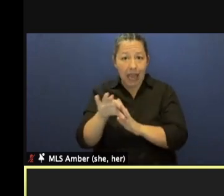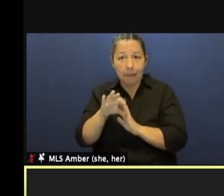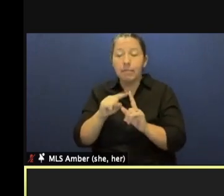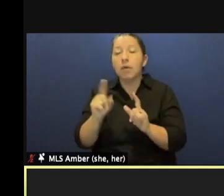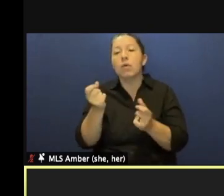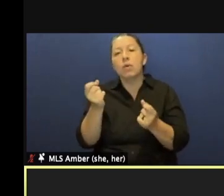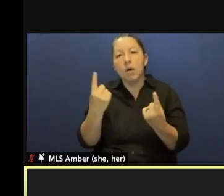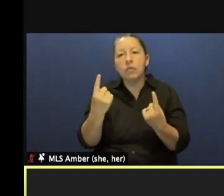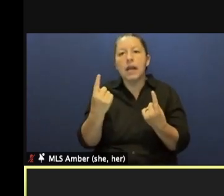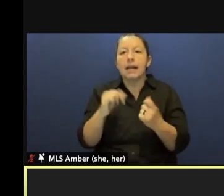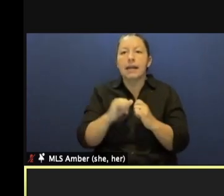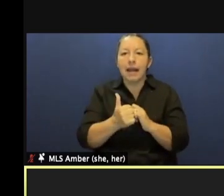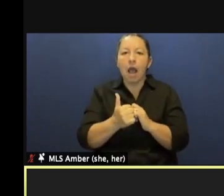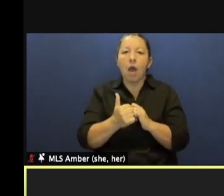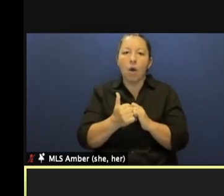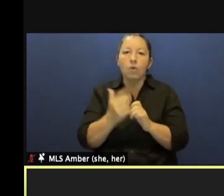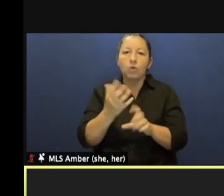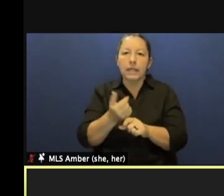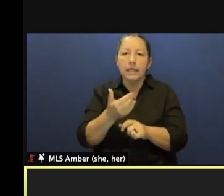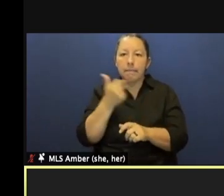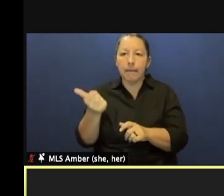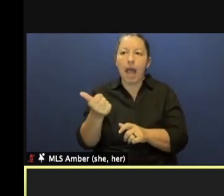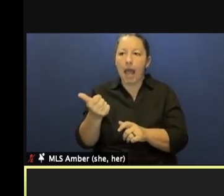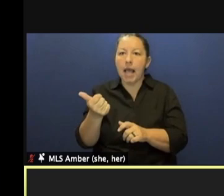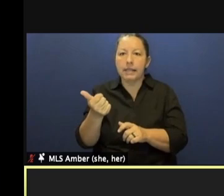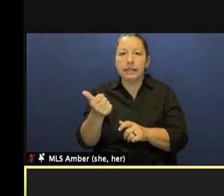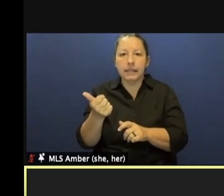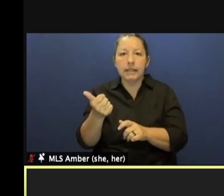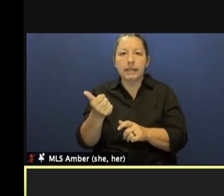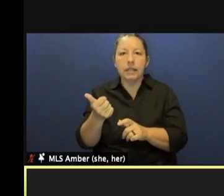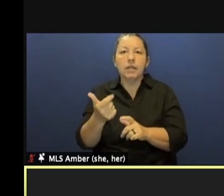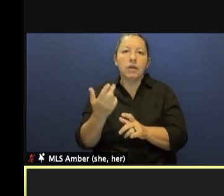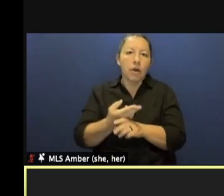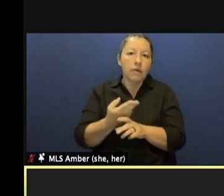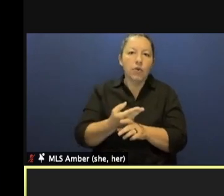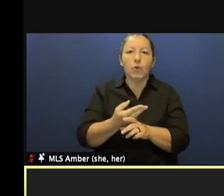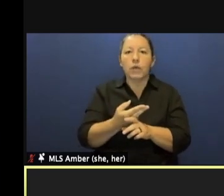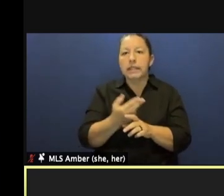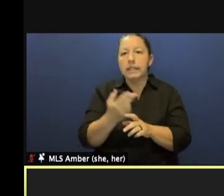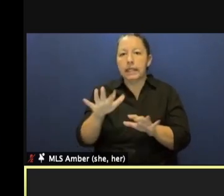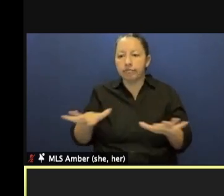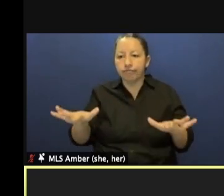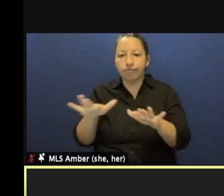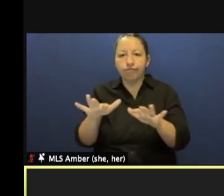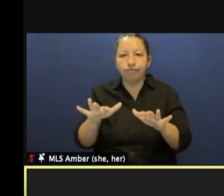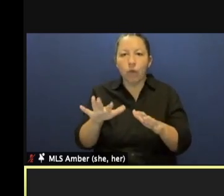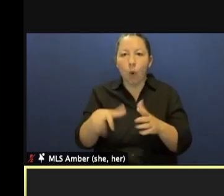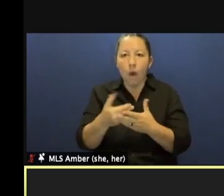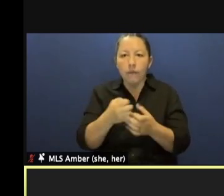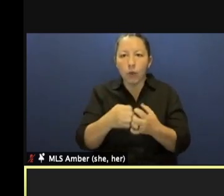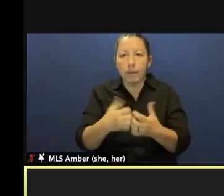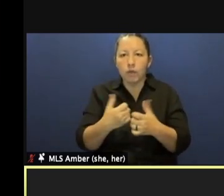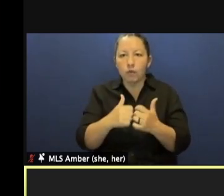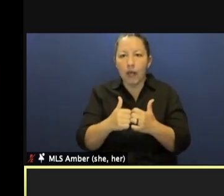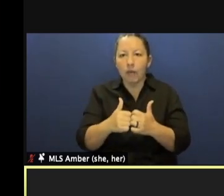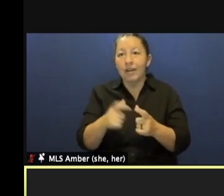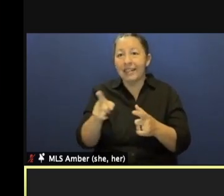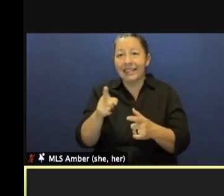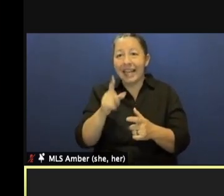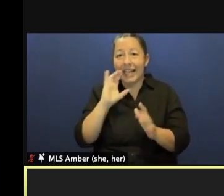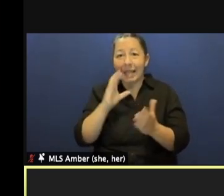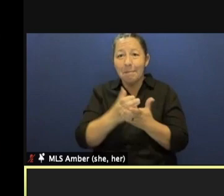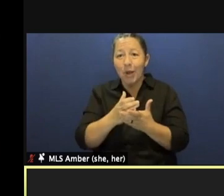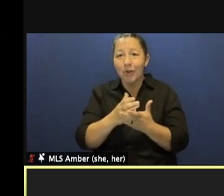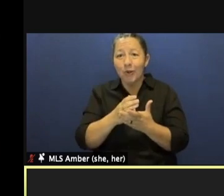some of the algorithms and stereo viz algorithms. This is a messy little picture. It's actually a clip